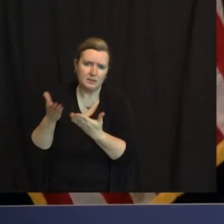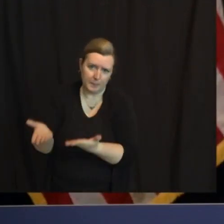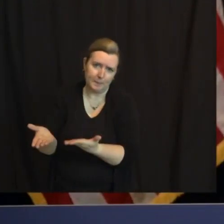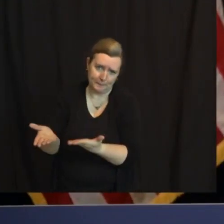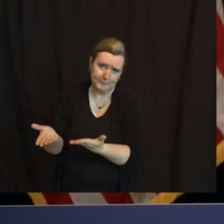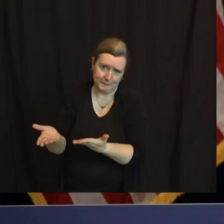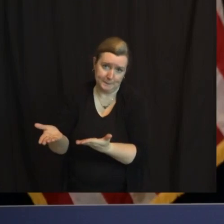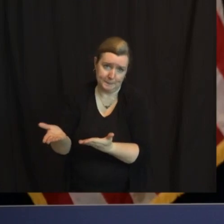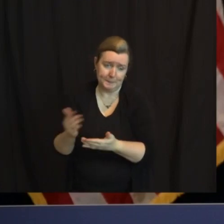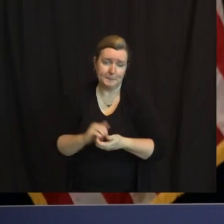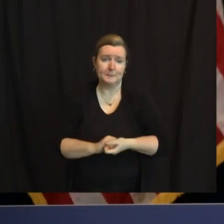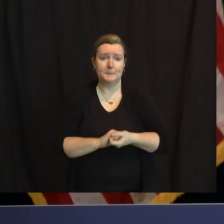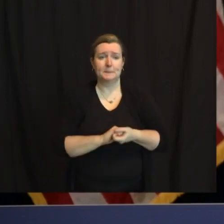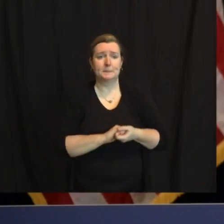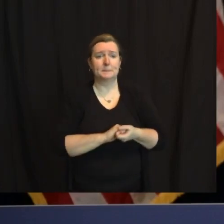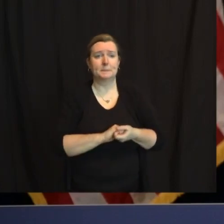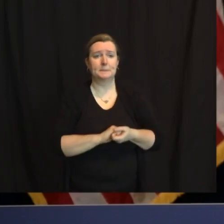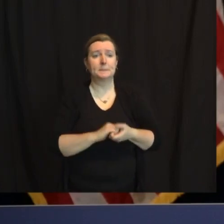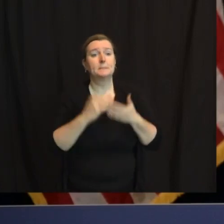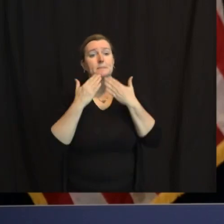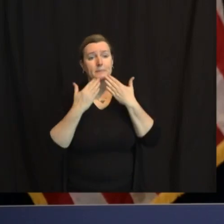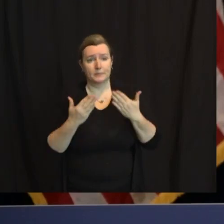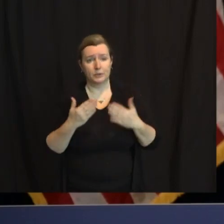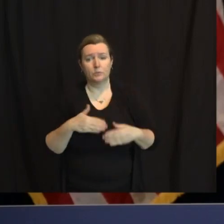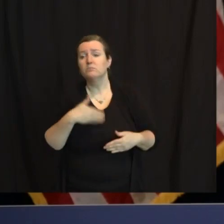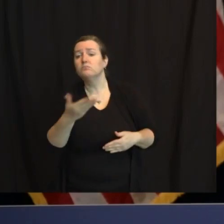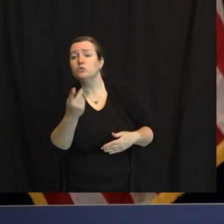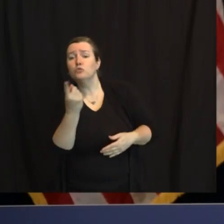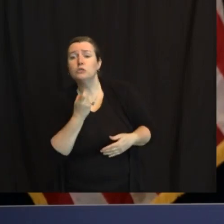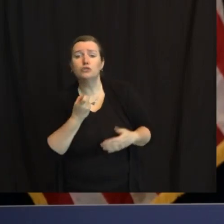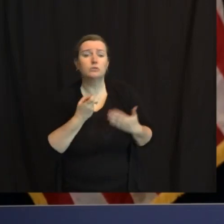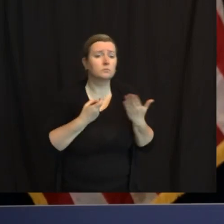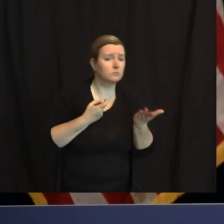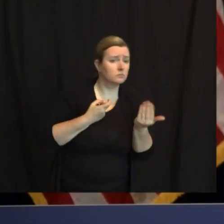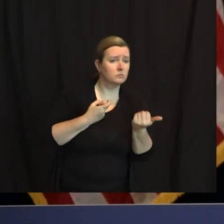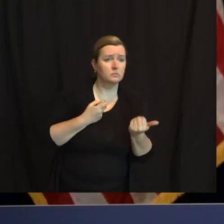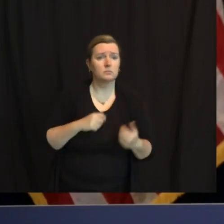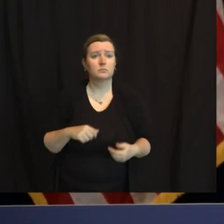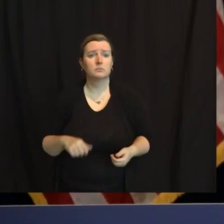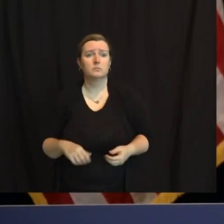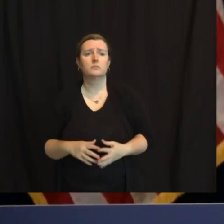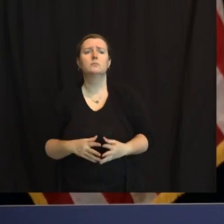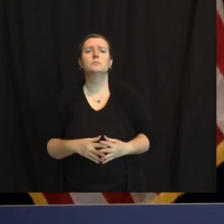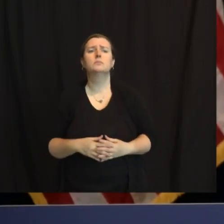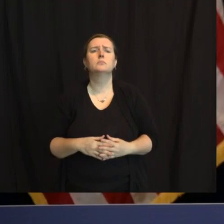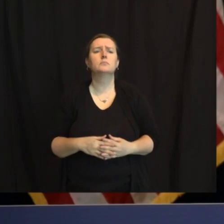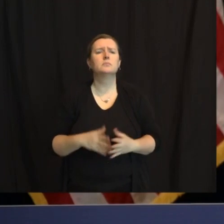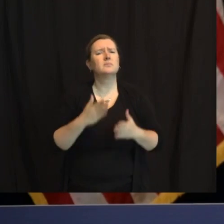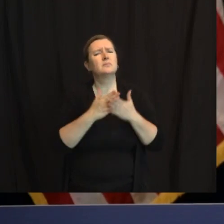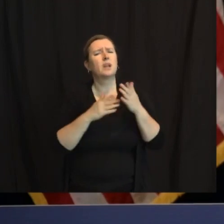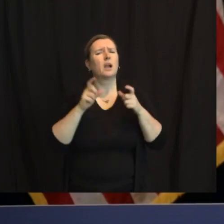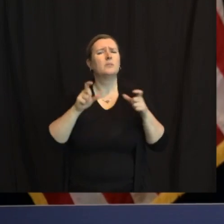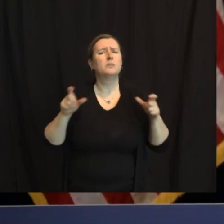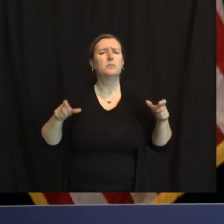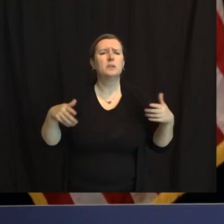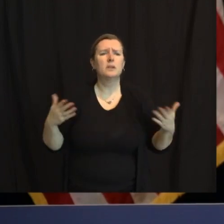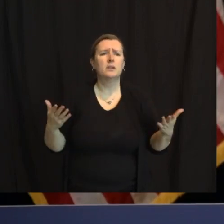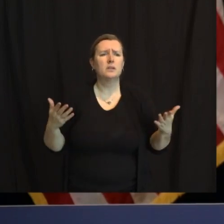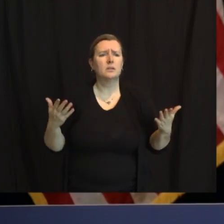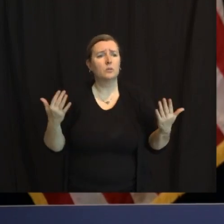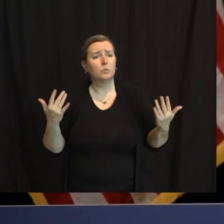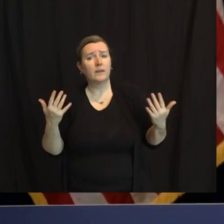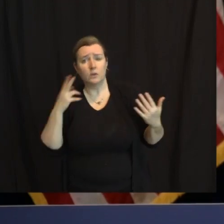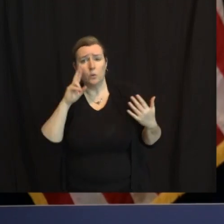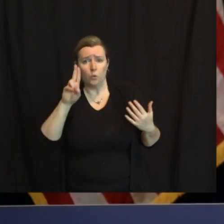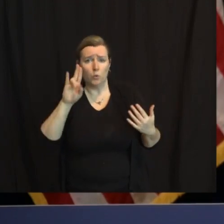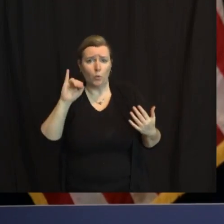day. Thank you for that. Sir, do you have something? Yes. Please. Some people who have pending unemployment claims are now getting letters